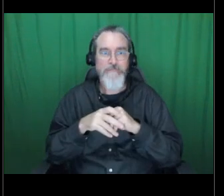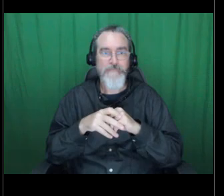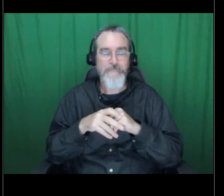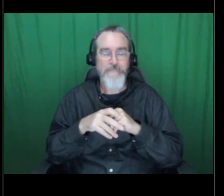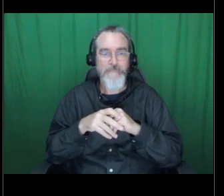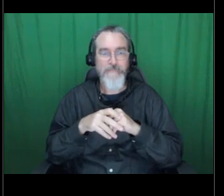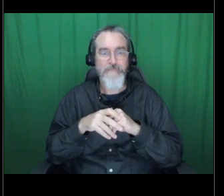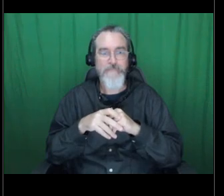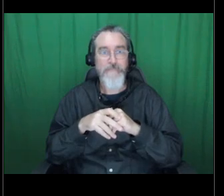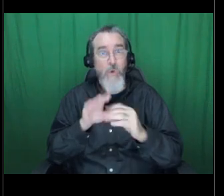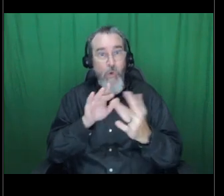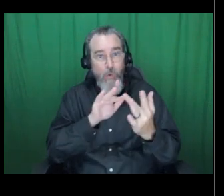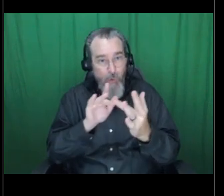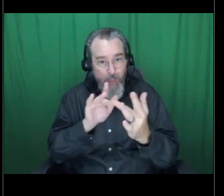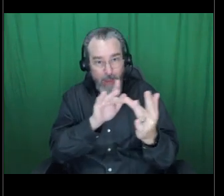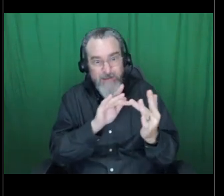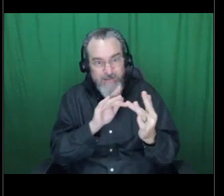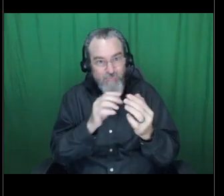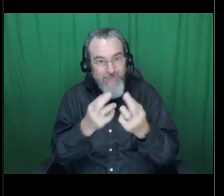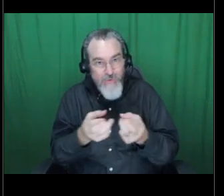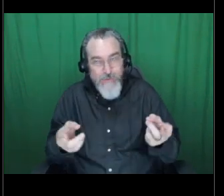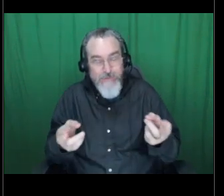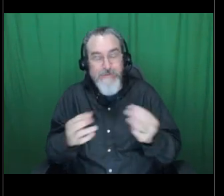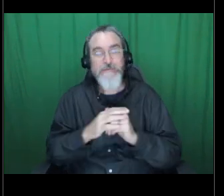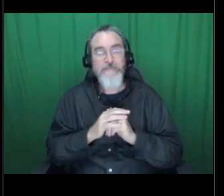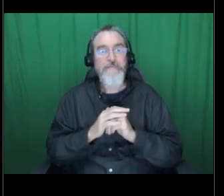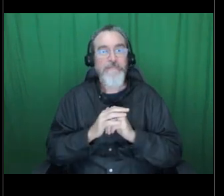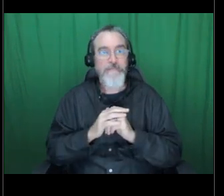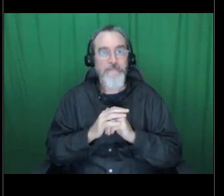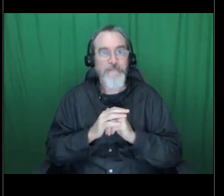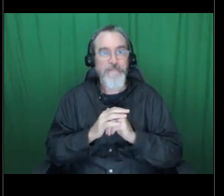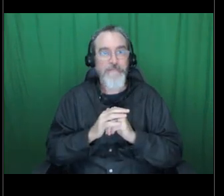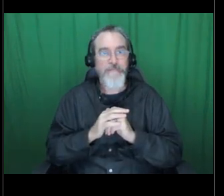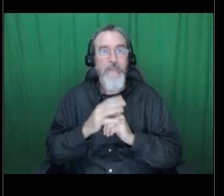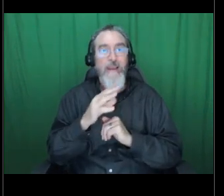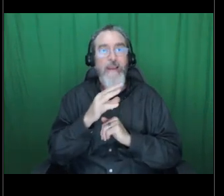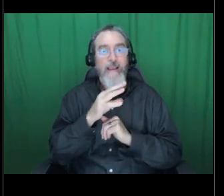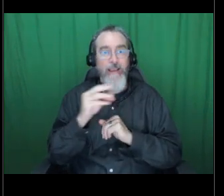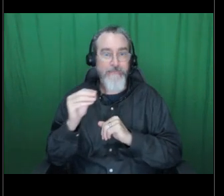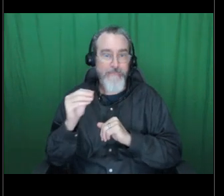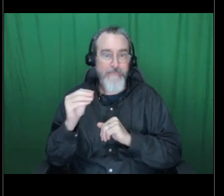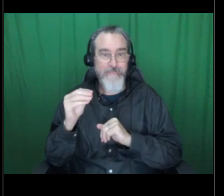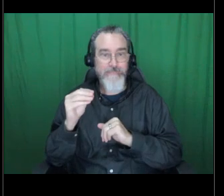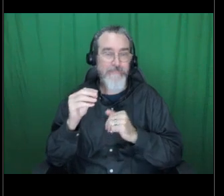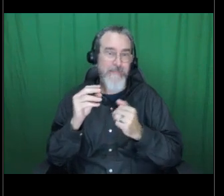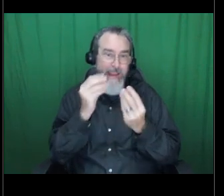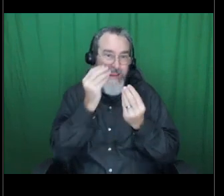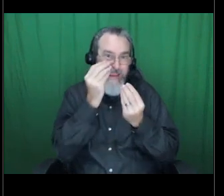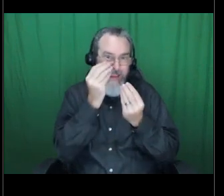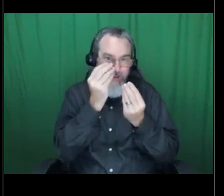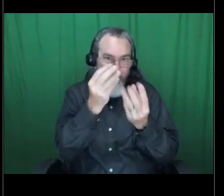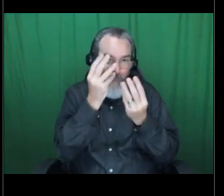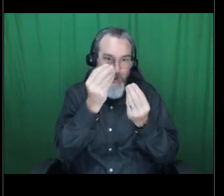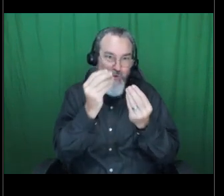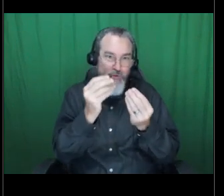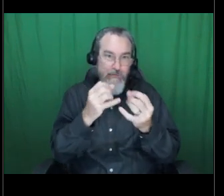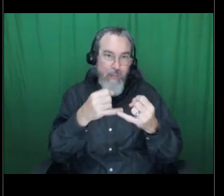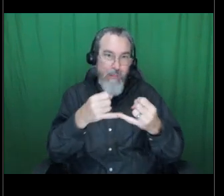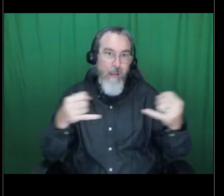helpful online web resources, and an information line for